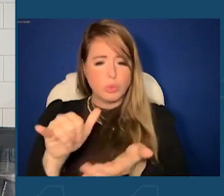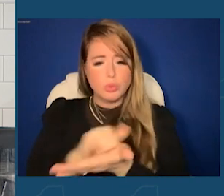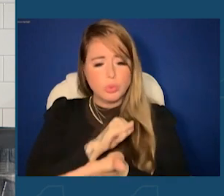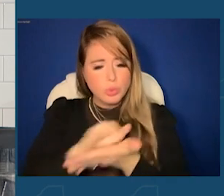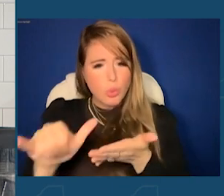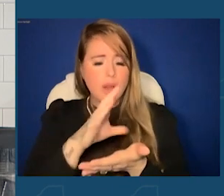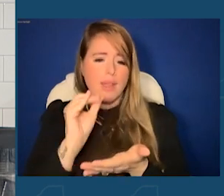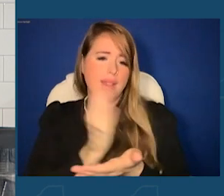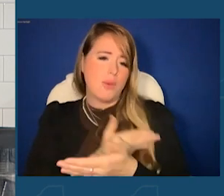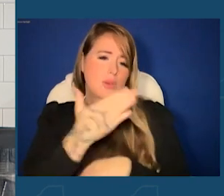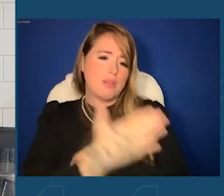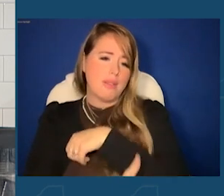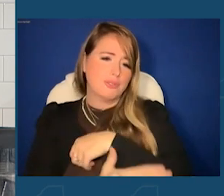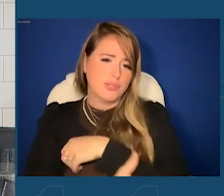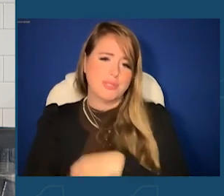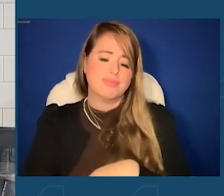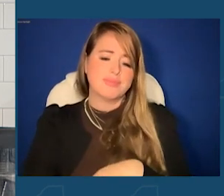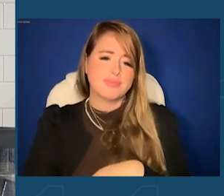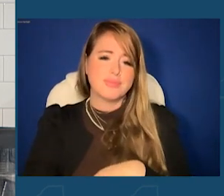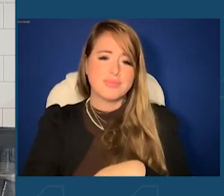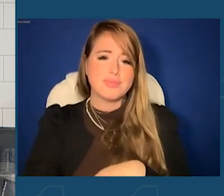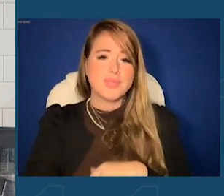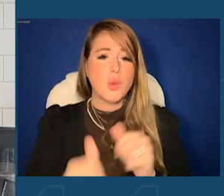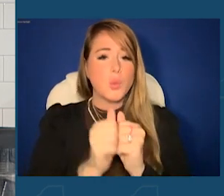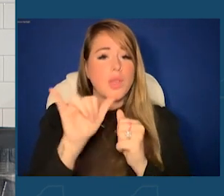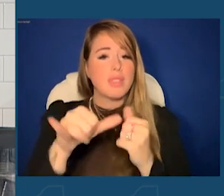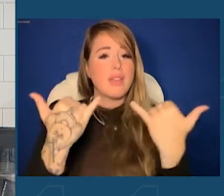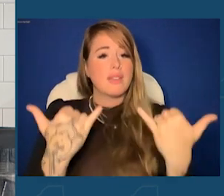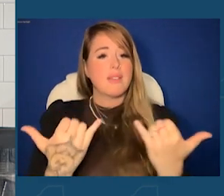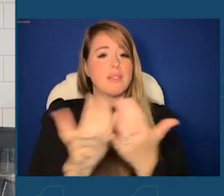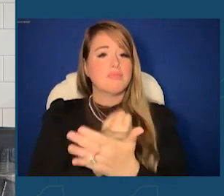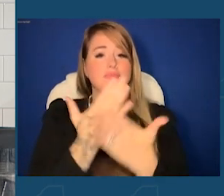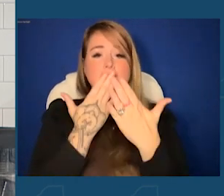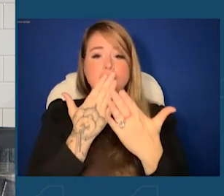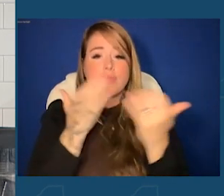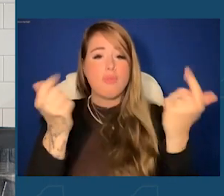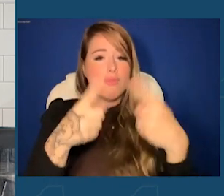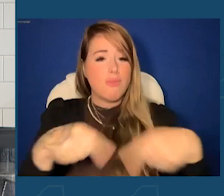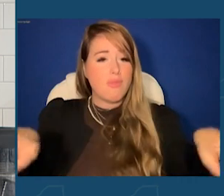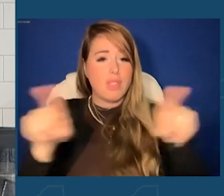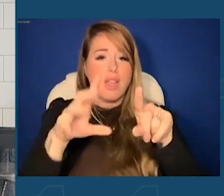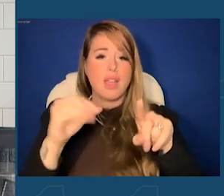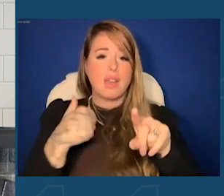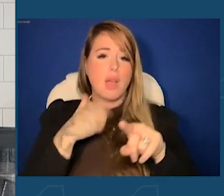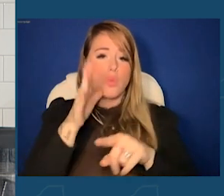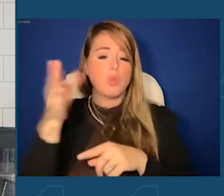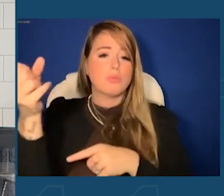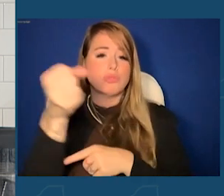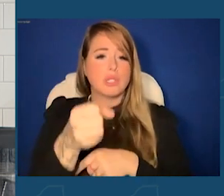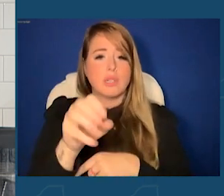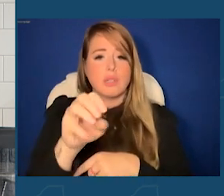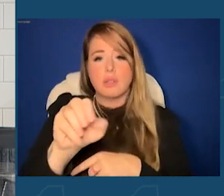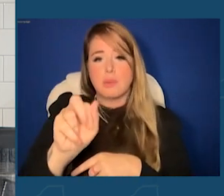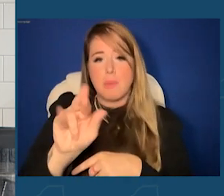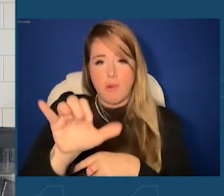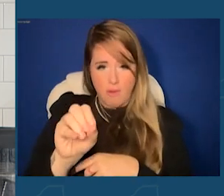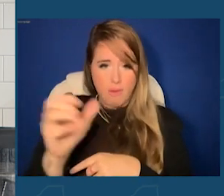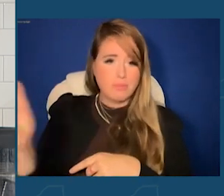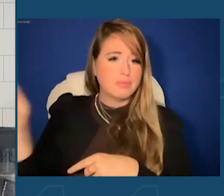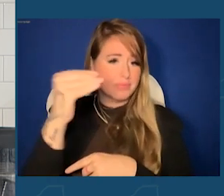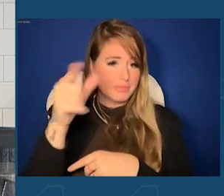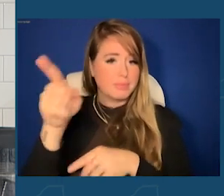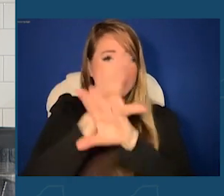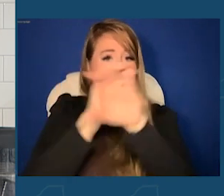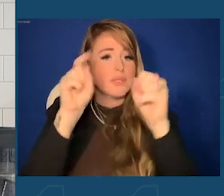our country. So with that, I want to thank everyone again, and I want to bring up Mario Salento, the president of the New